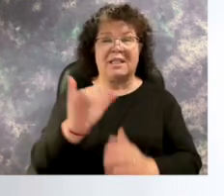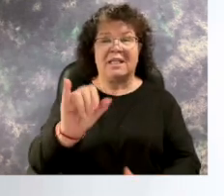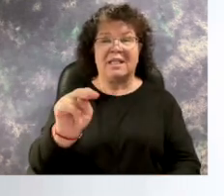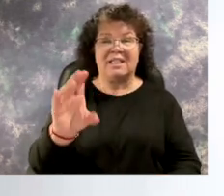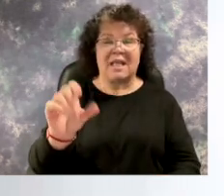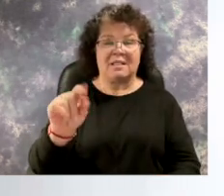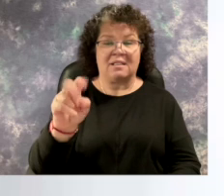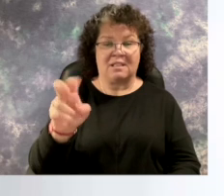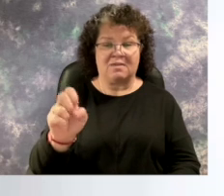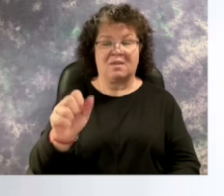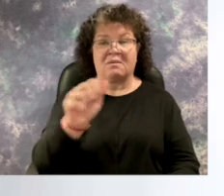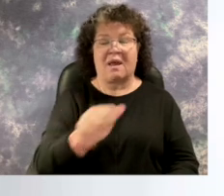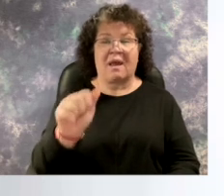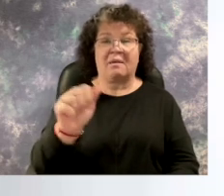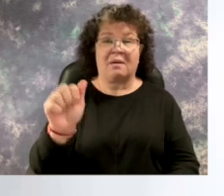arb.ca.gov.